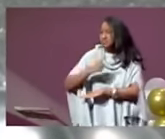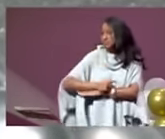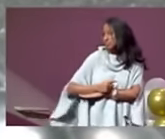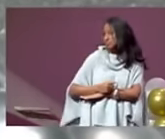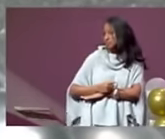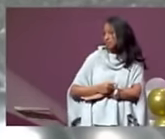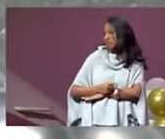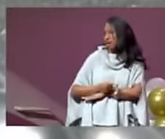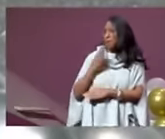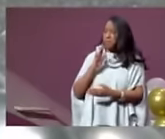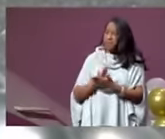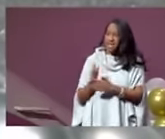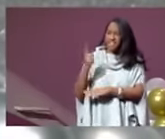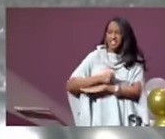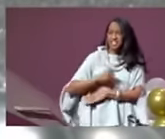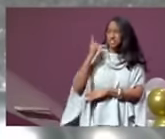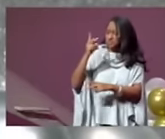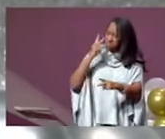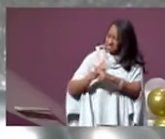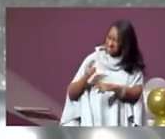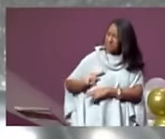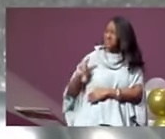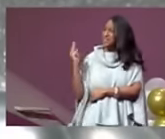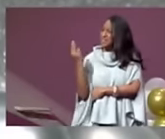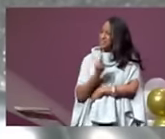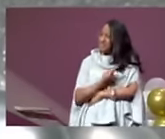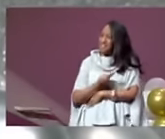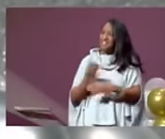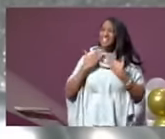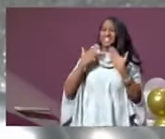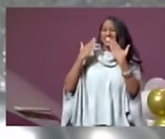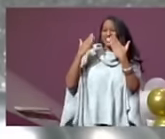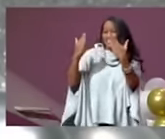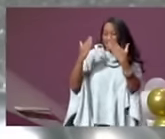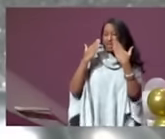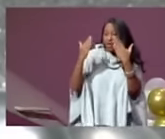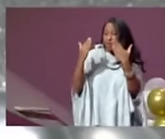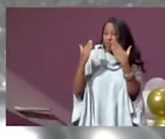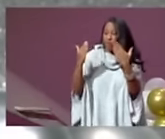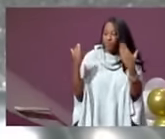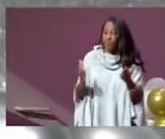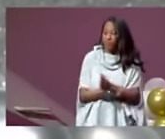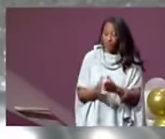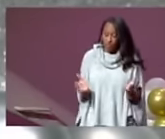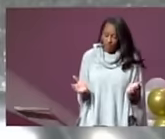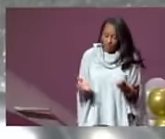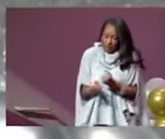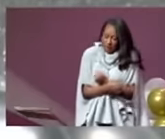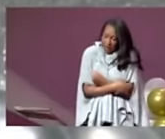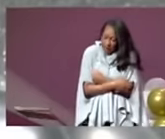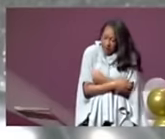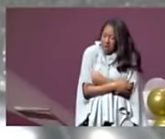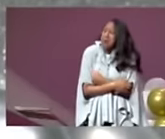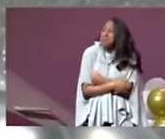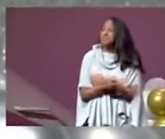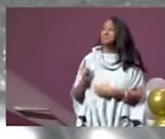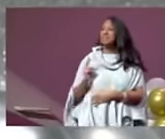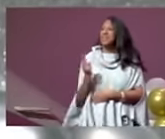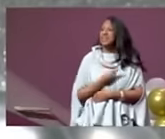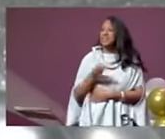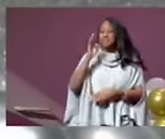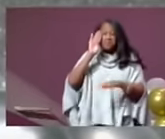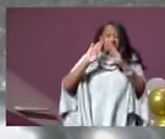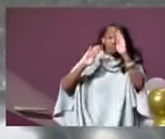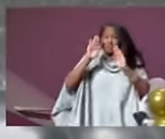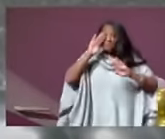God, you kept us all the way. Thank you for carrying us when we couldn't pick up. Thank you for wiping the tears from our eyes. Thank